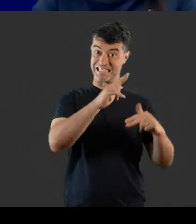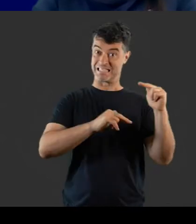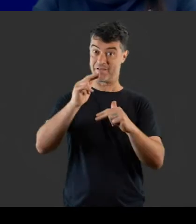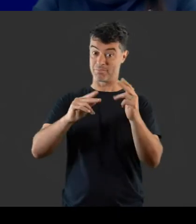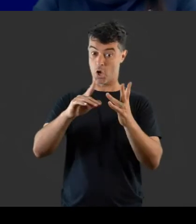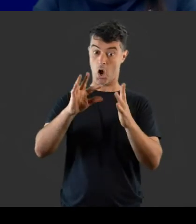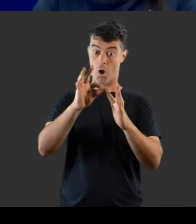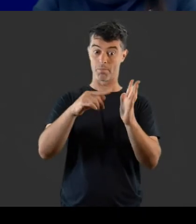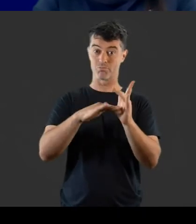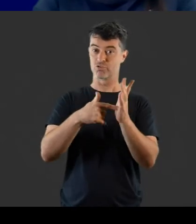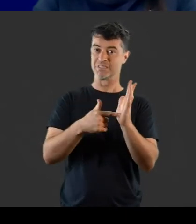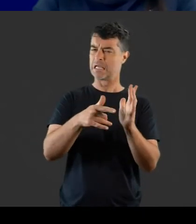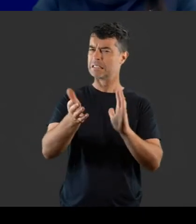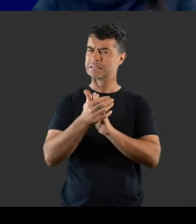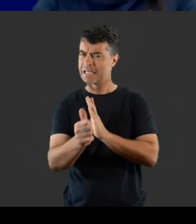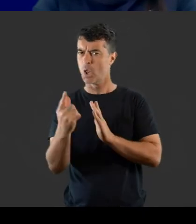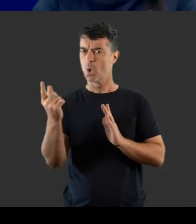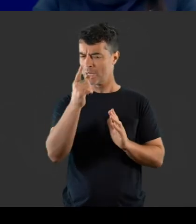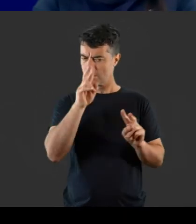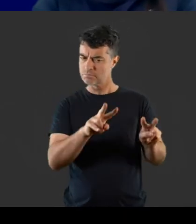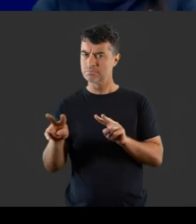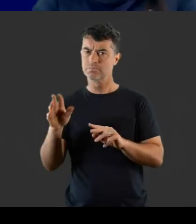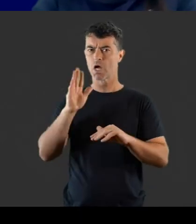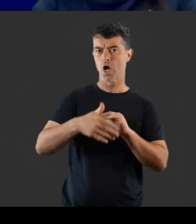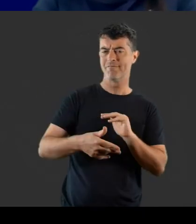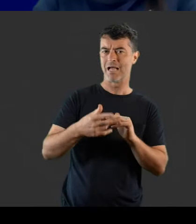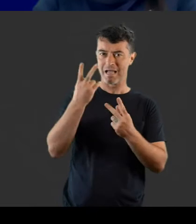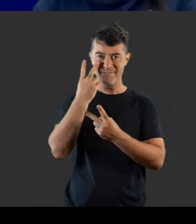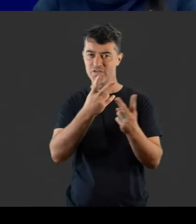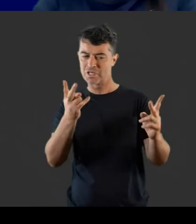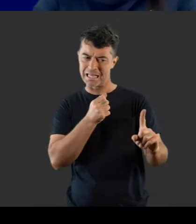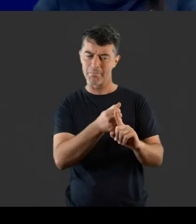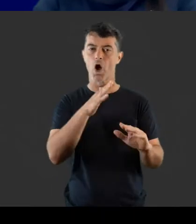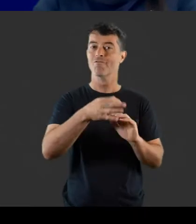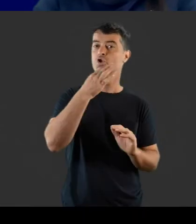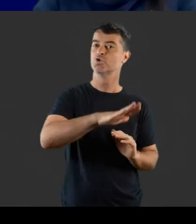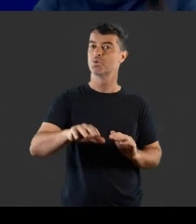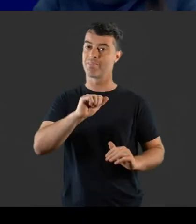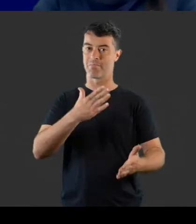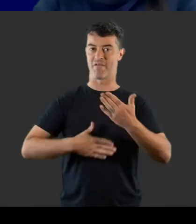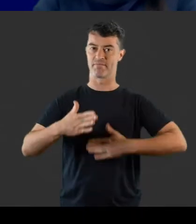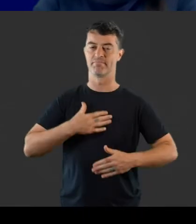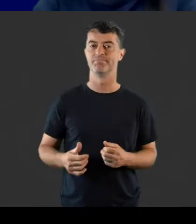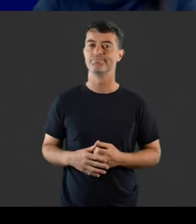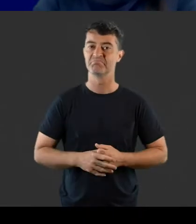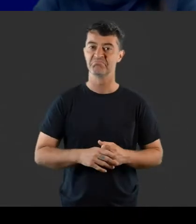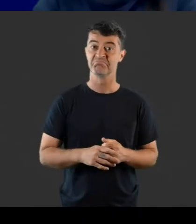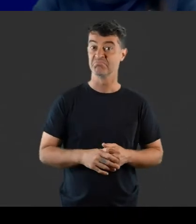developmental optometrist is a skilled optometrist who will assess how vision is impacting on the child's